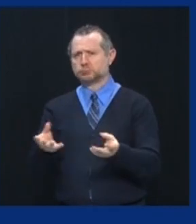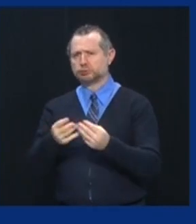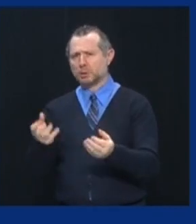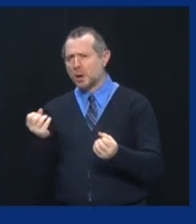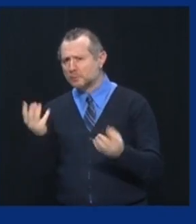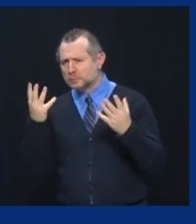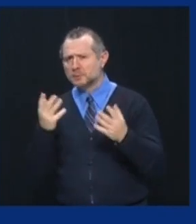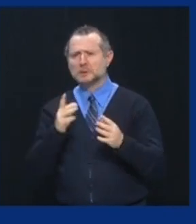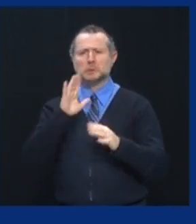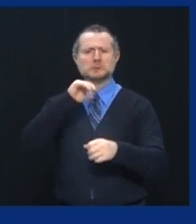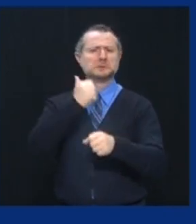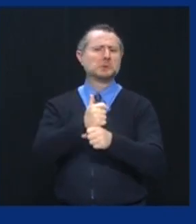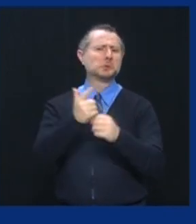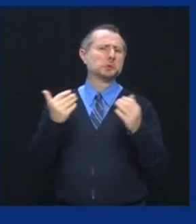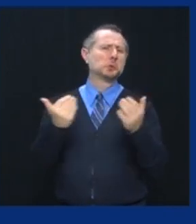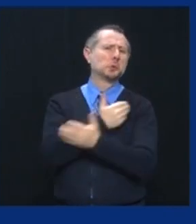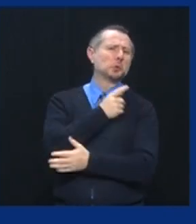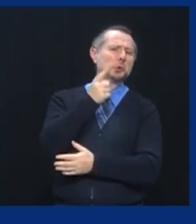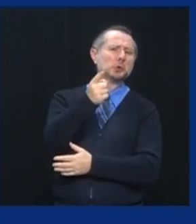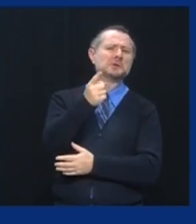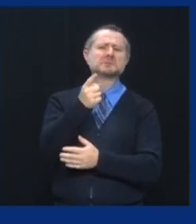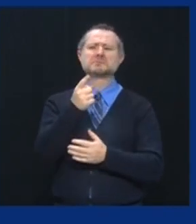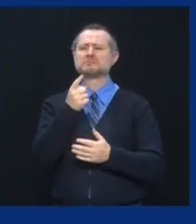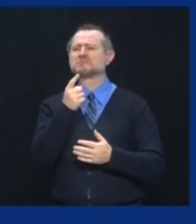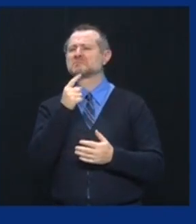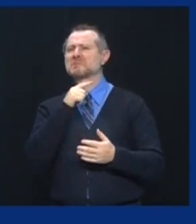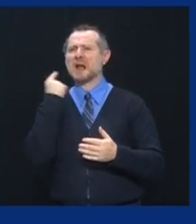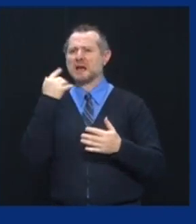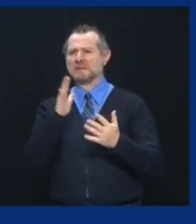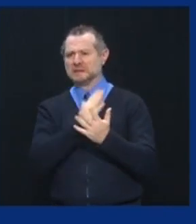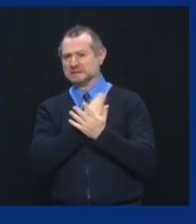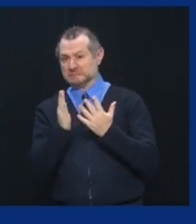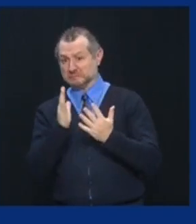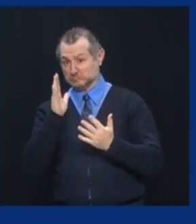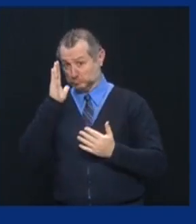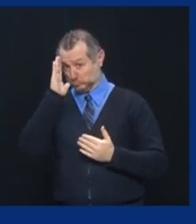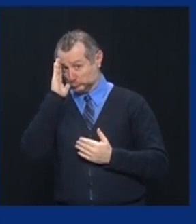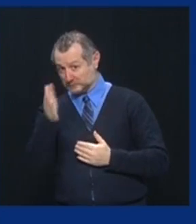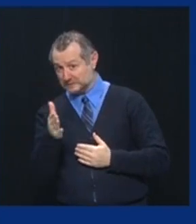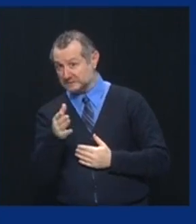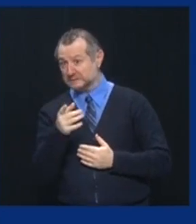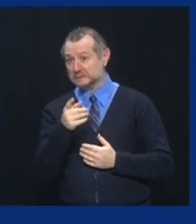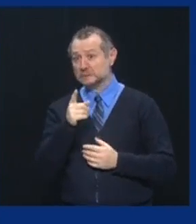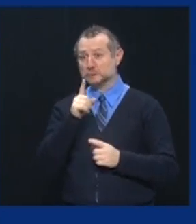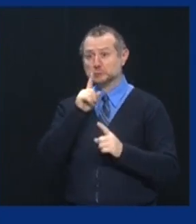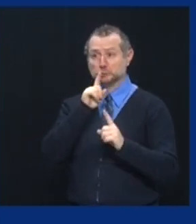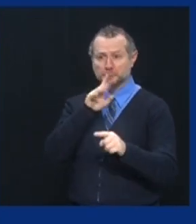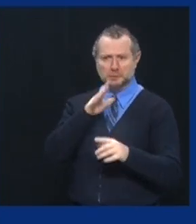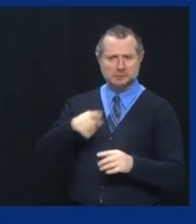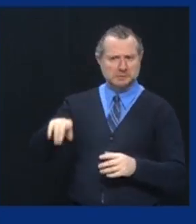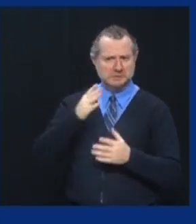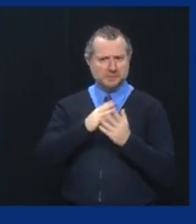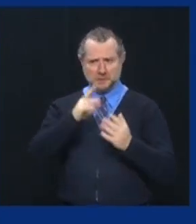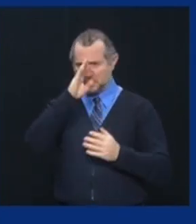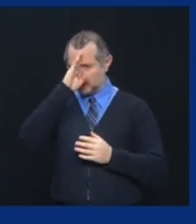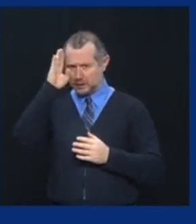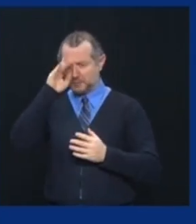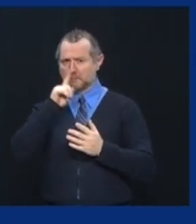you've set. Is New York going to require this information to be reported and posted online? We're finding that some hospitals don't want to be very transparent with